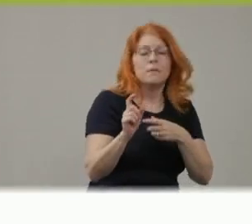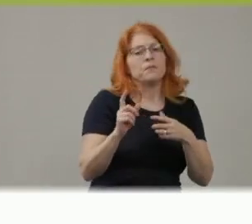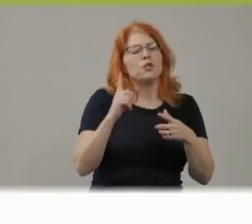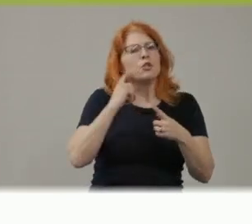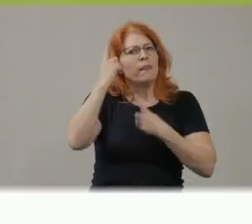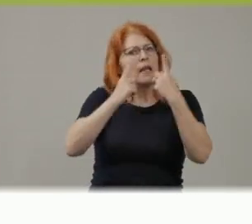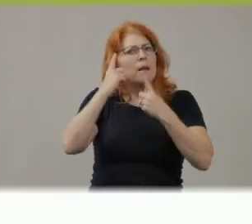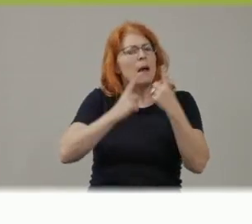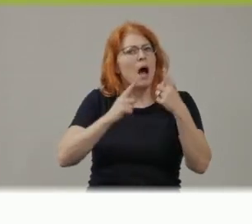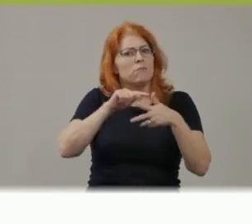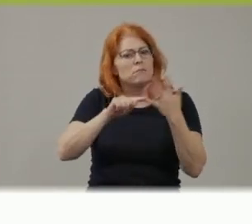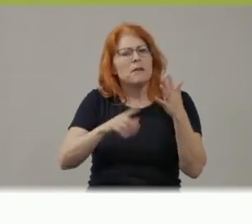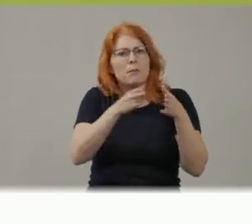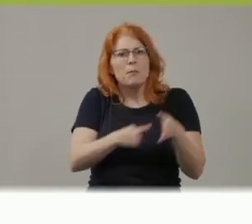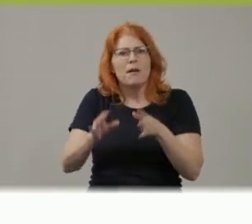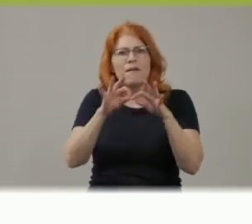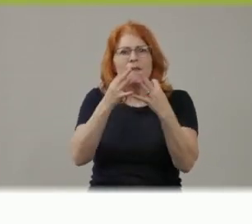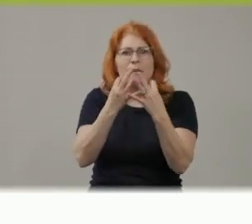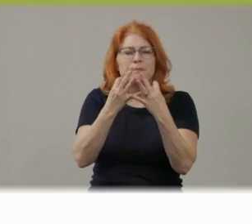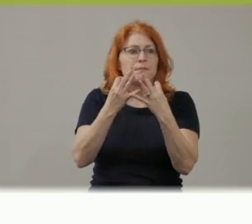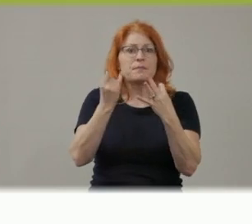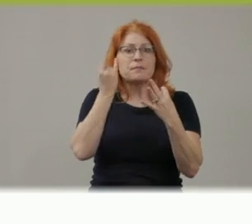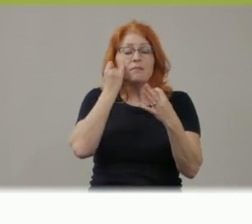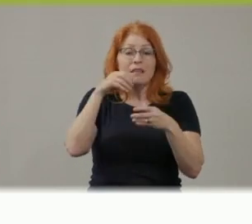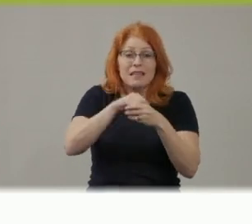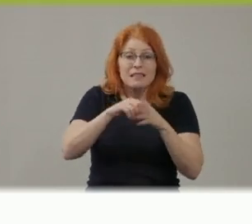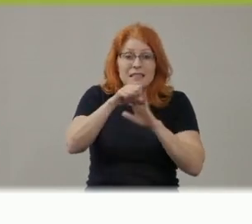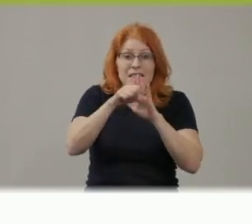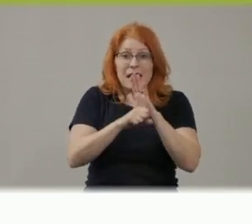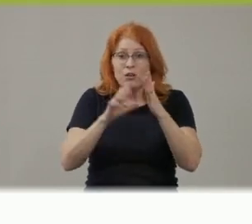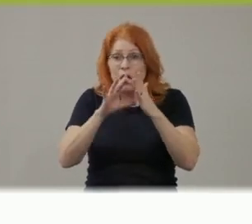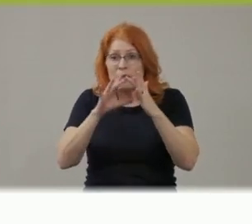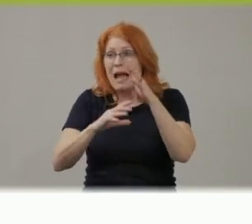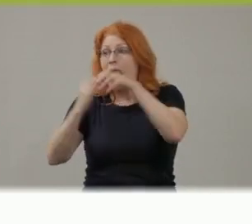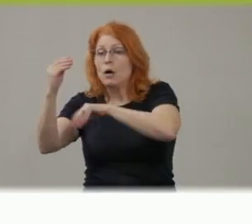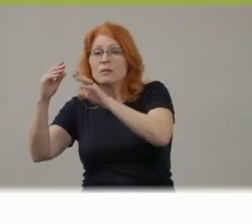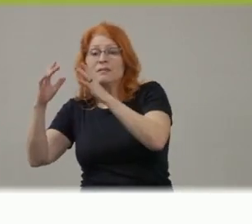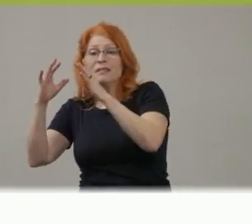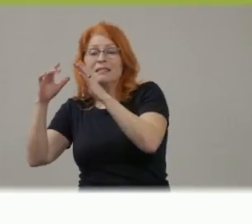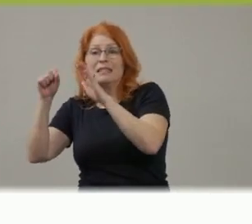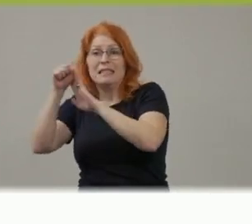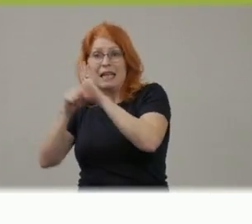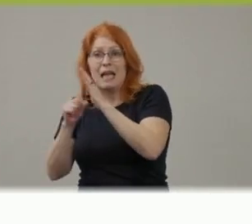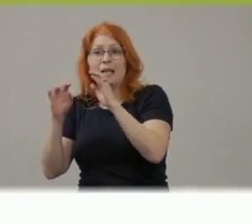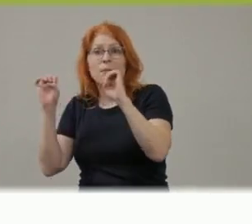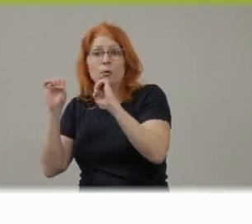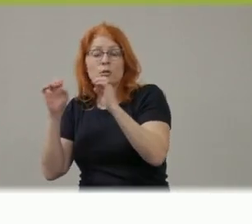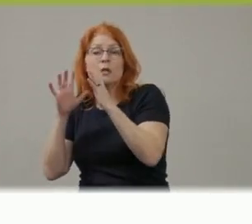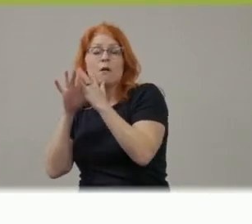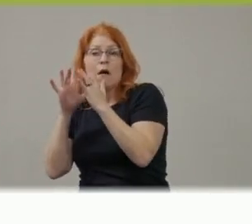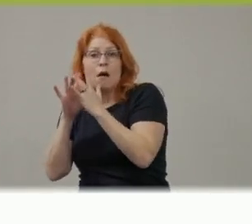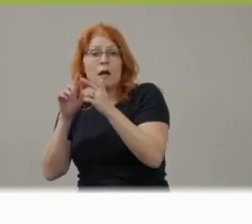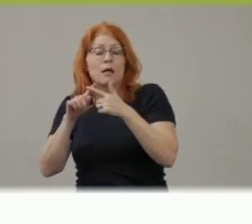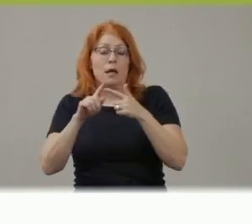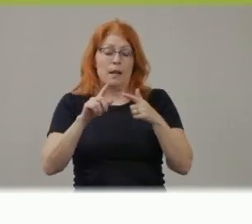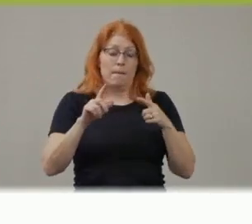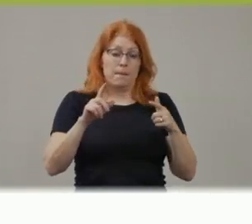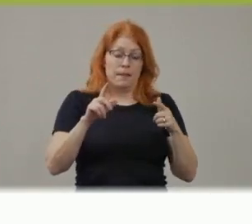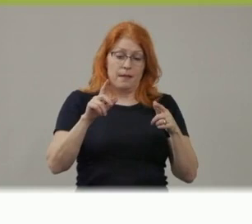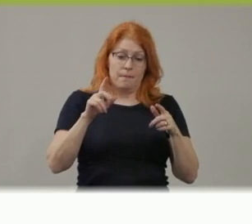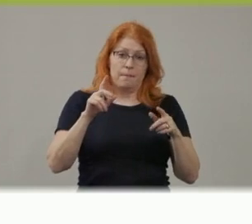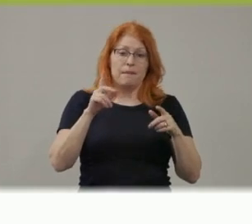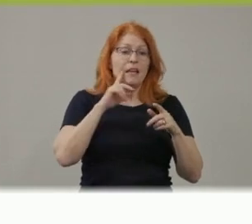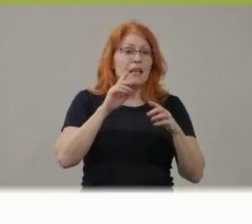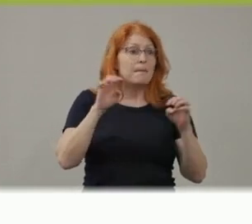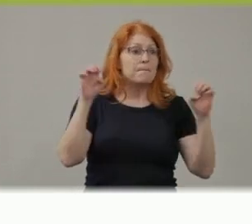and preparing our families together. Do we have an in-state contact? Do we have an out-of-state emergency contact? Do people know in our family where